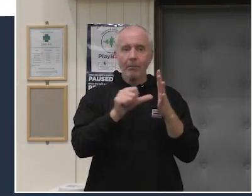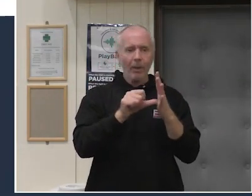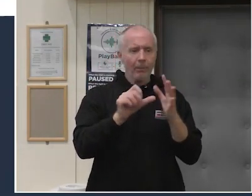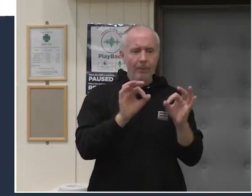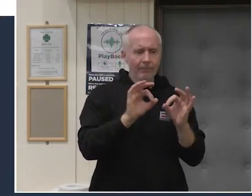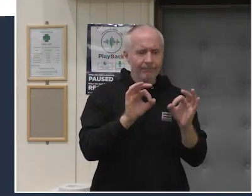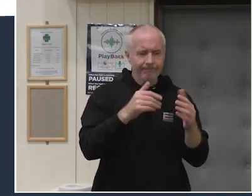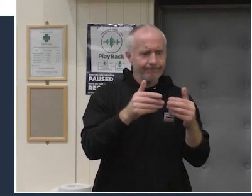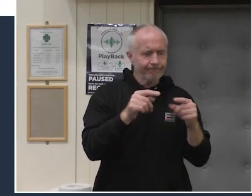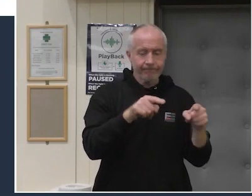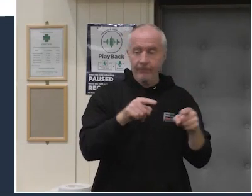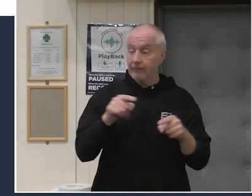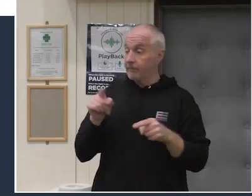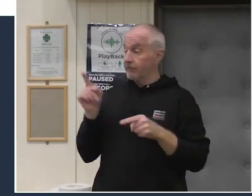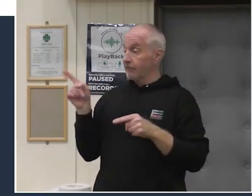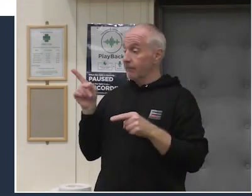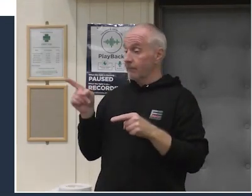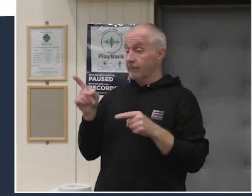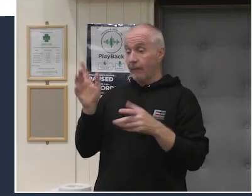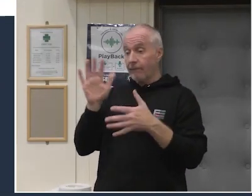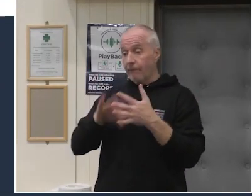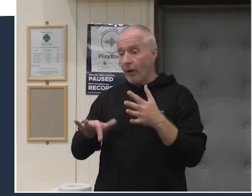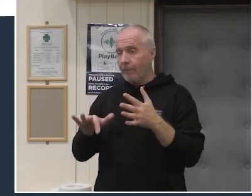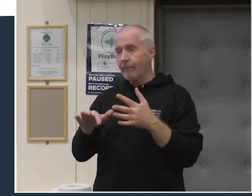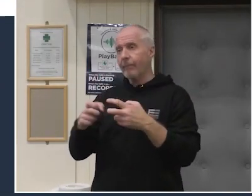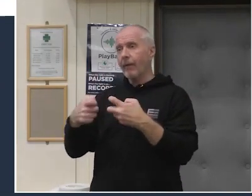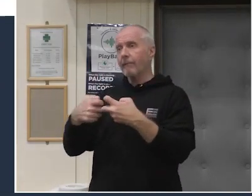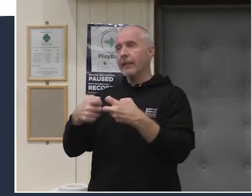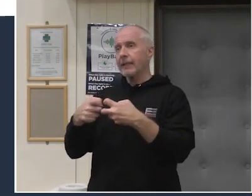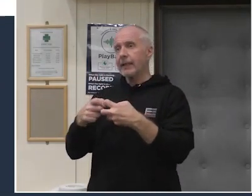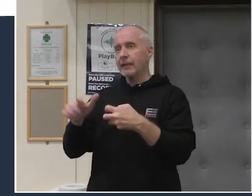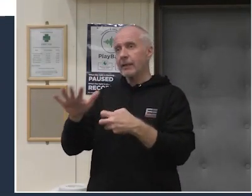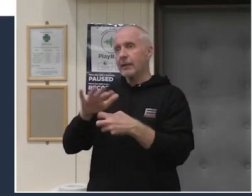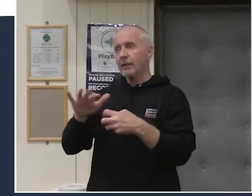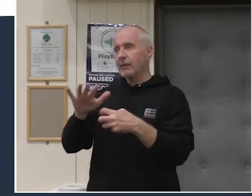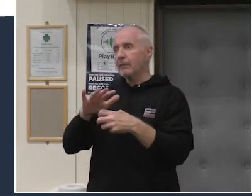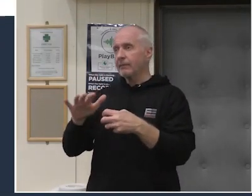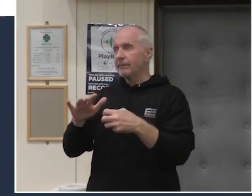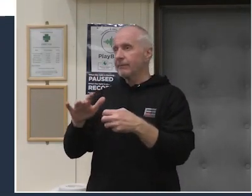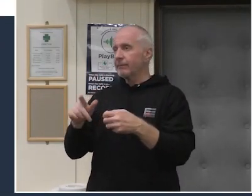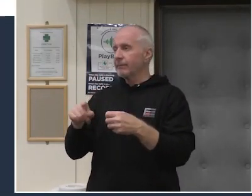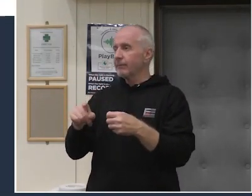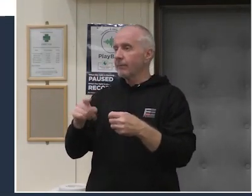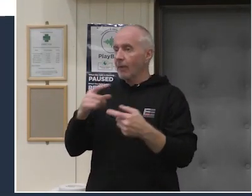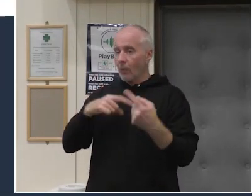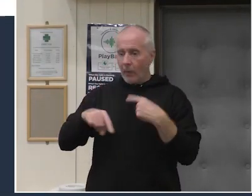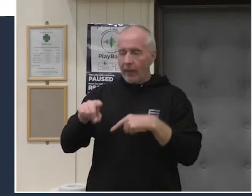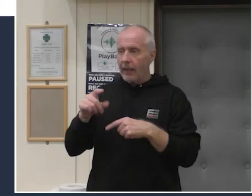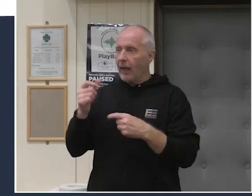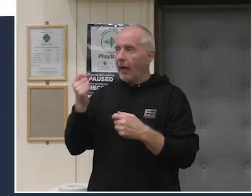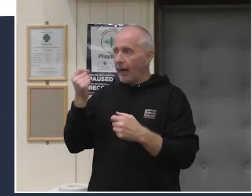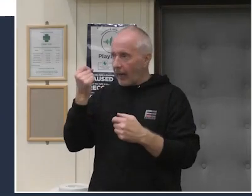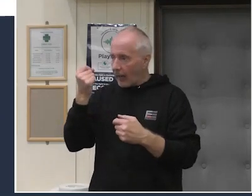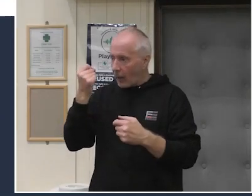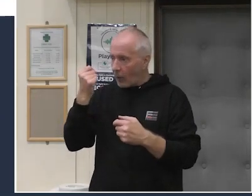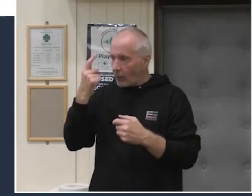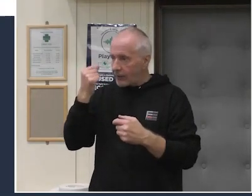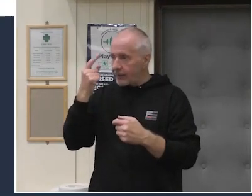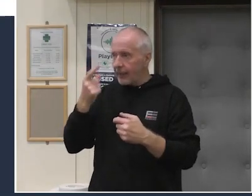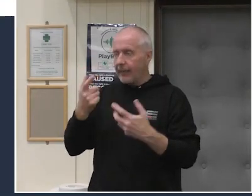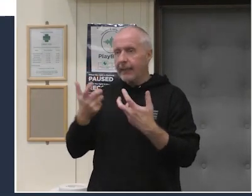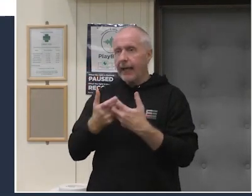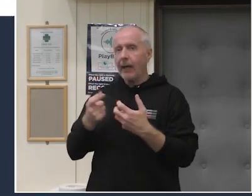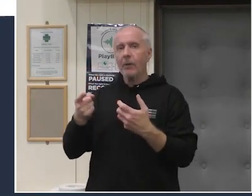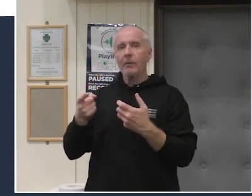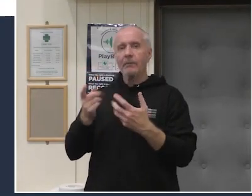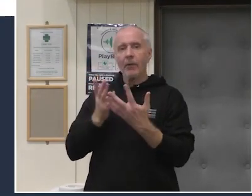physics, which we have gained an understanding of through our observations and through the